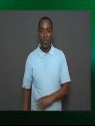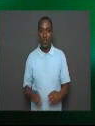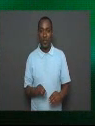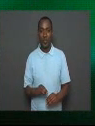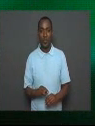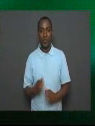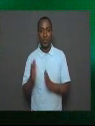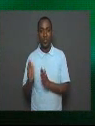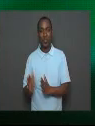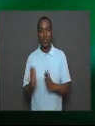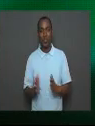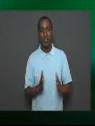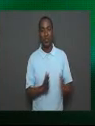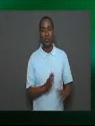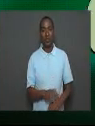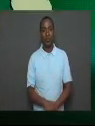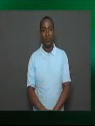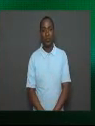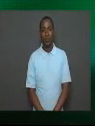Students, let's get ready.